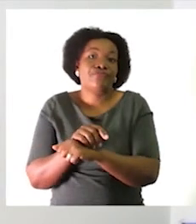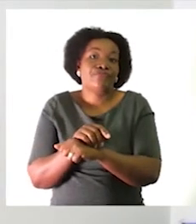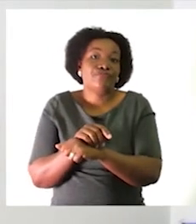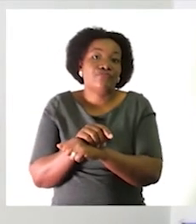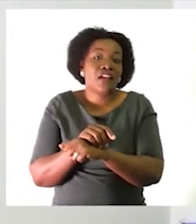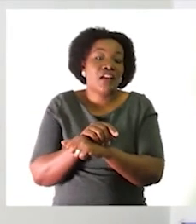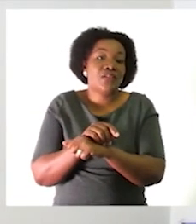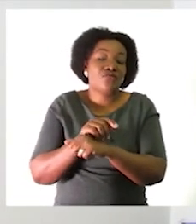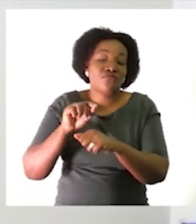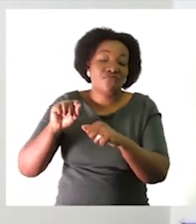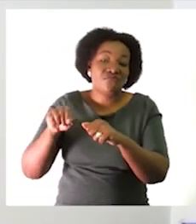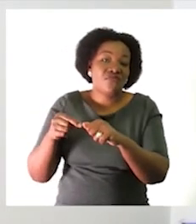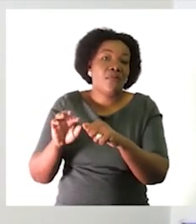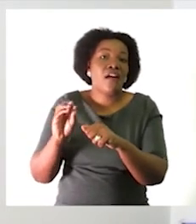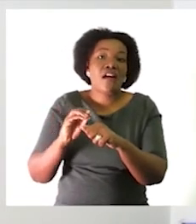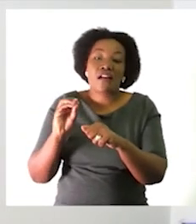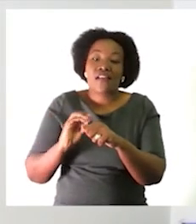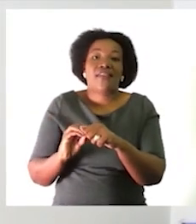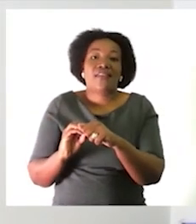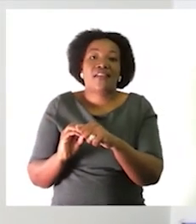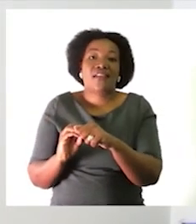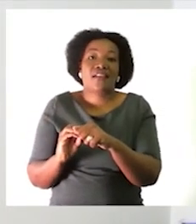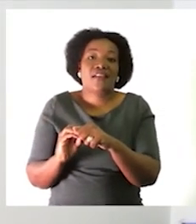comma jumped. There is no more comma here.